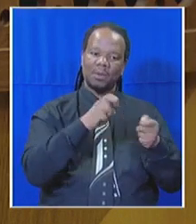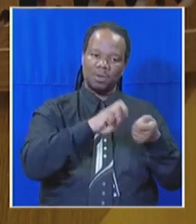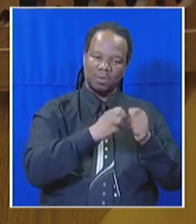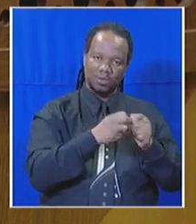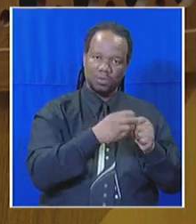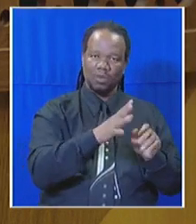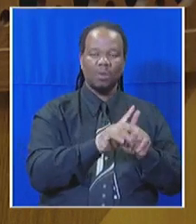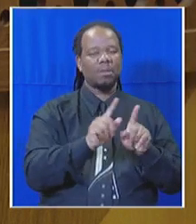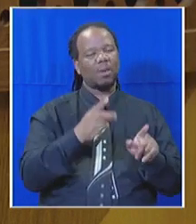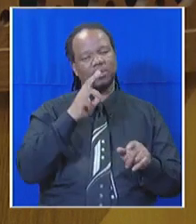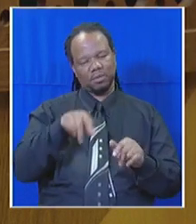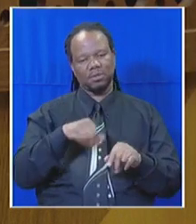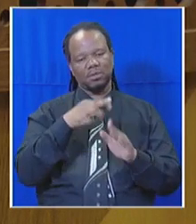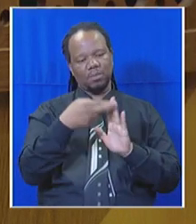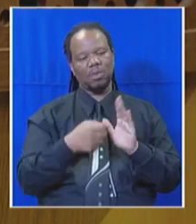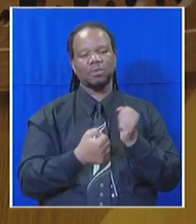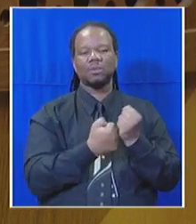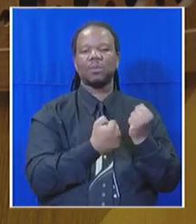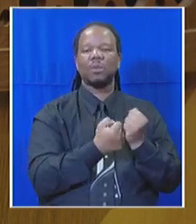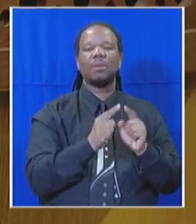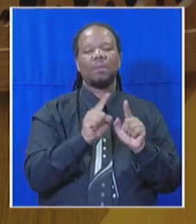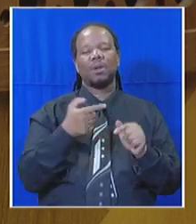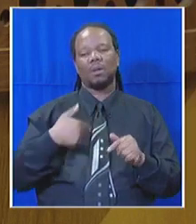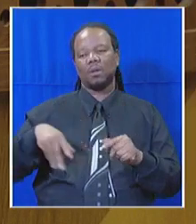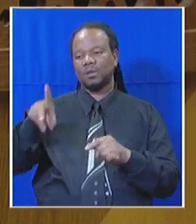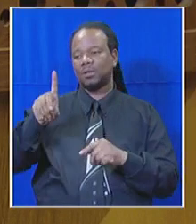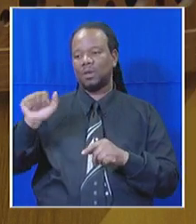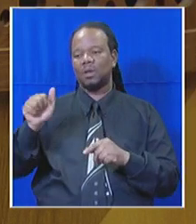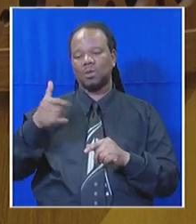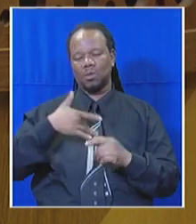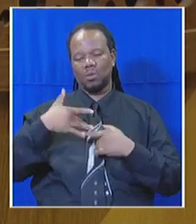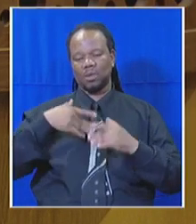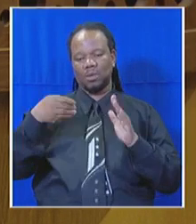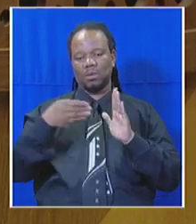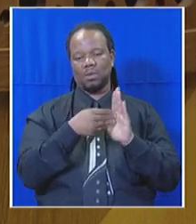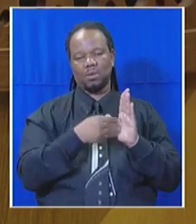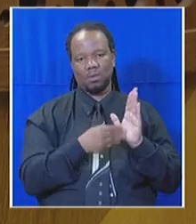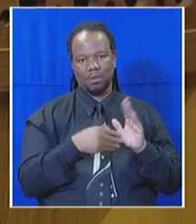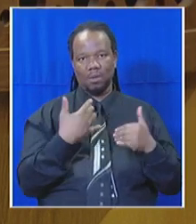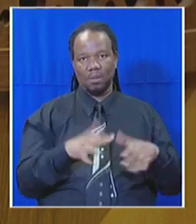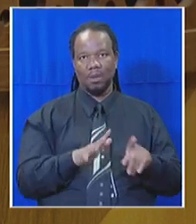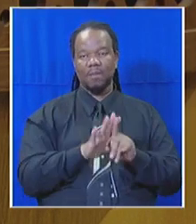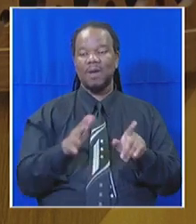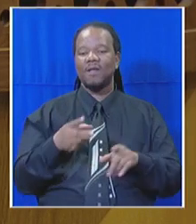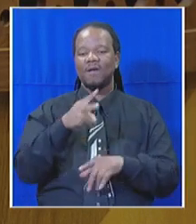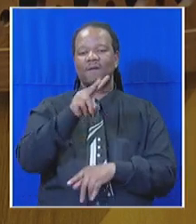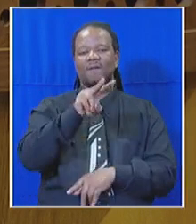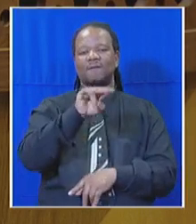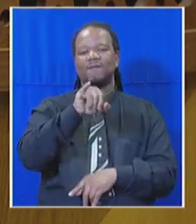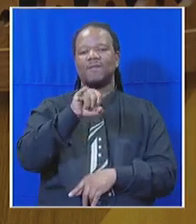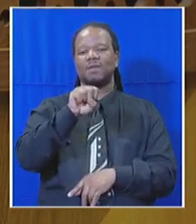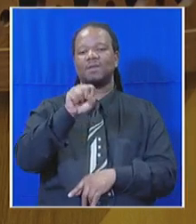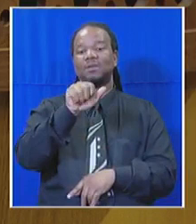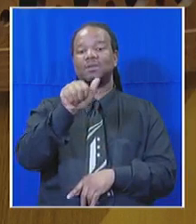but we do support the report because our concerns are noted in the report. The final one is just in terms of visas. The Department of Labour